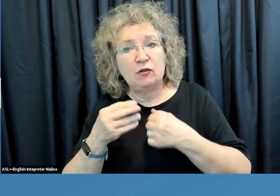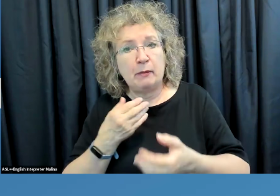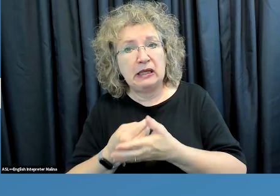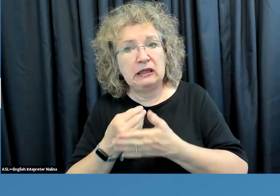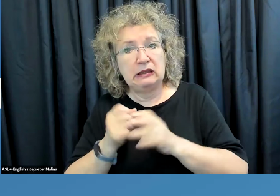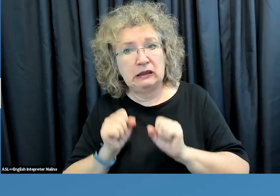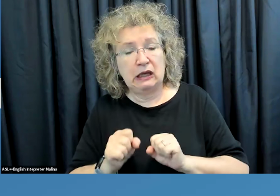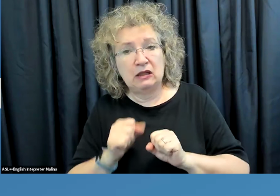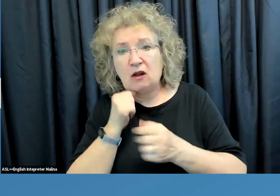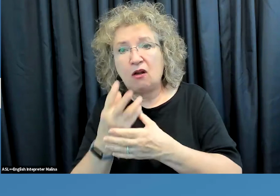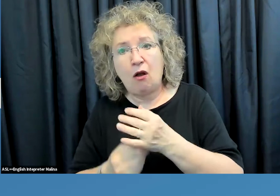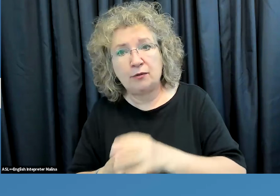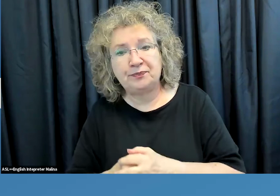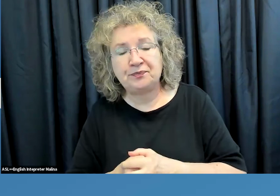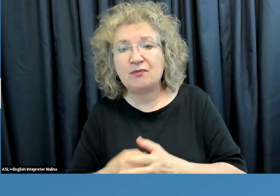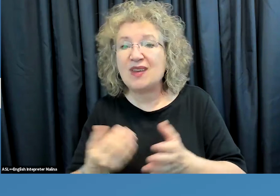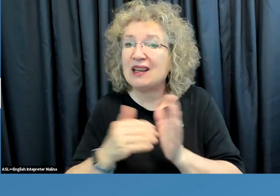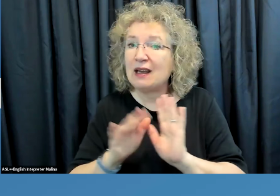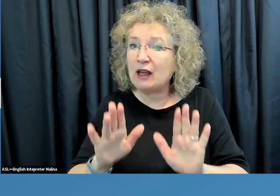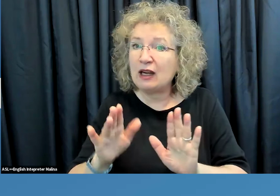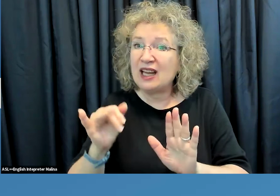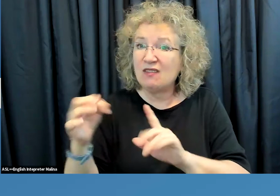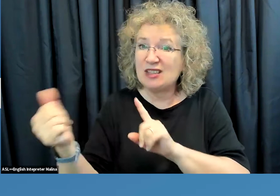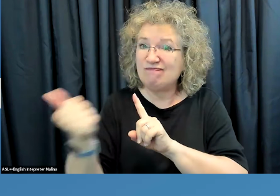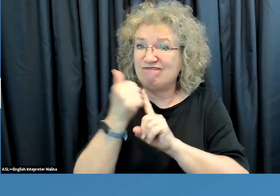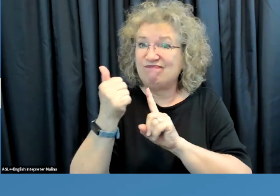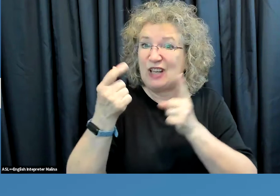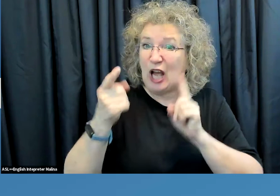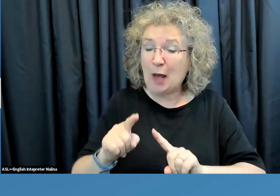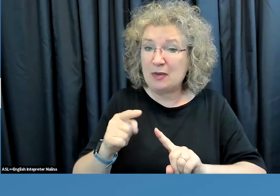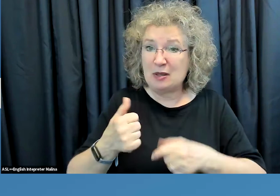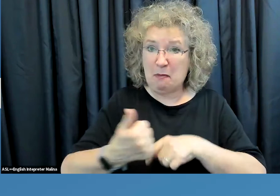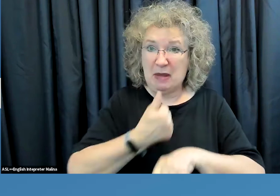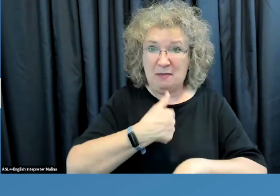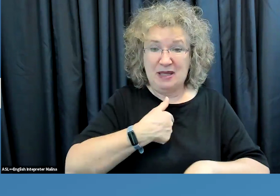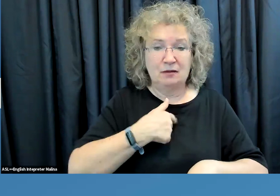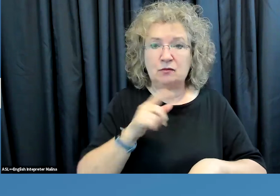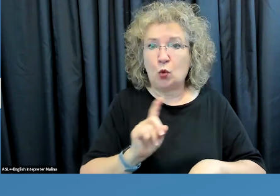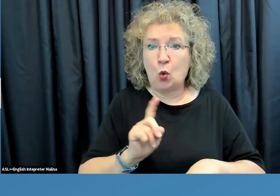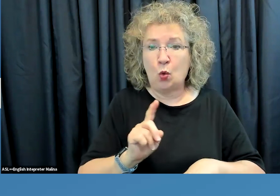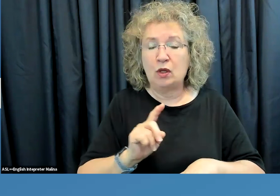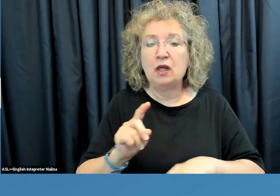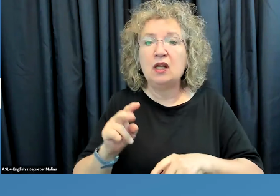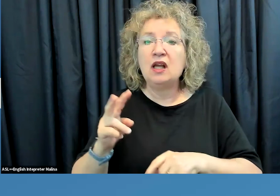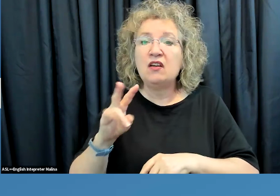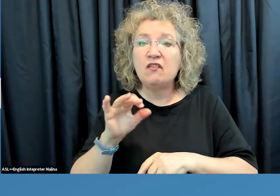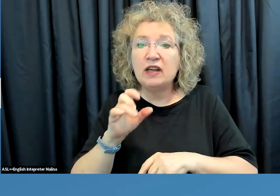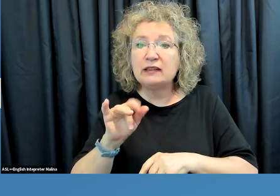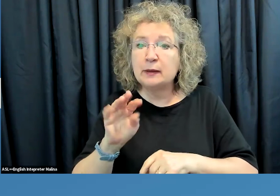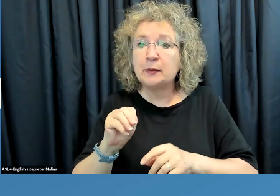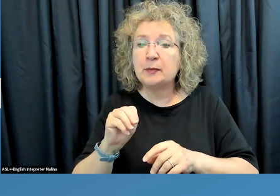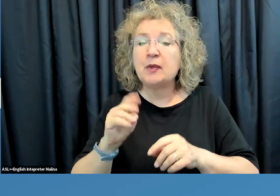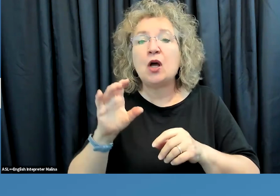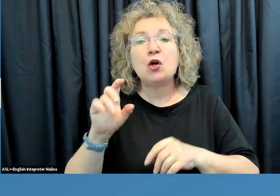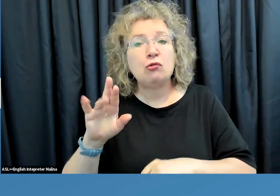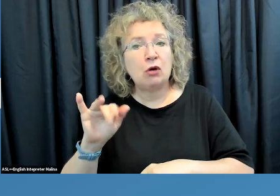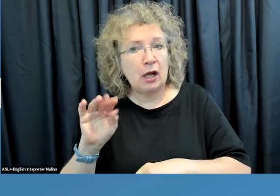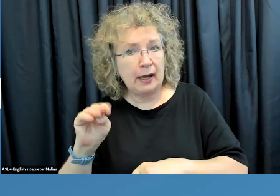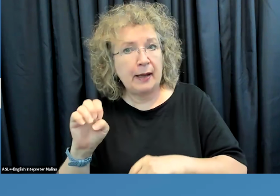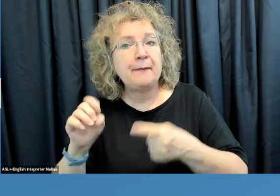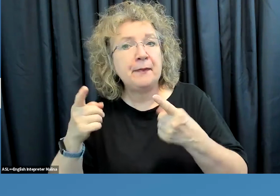scam, you are not to blame. You are a victim of a crime. Telling your story matters. And again,